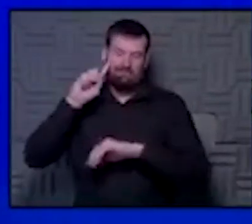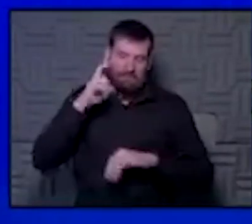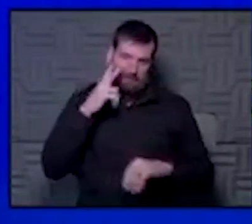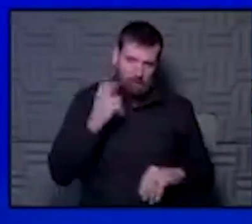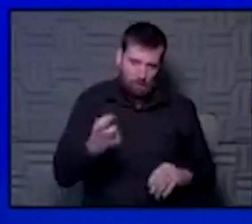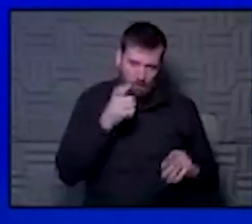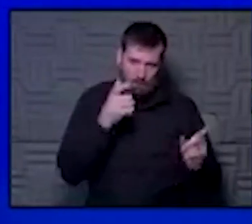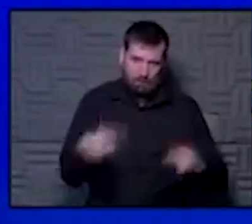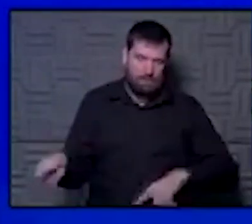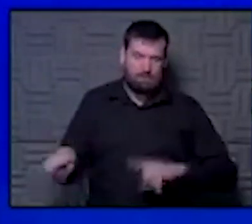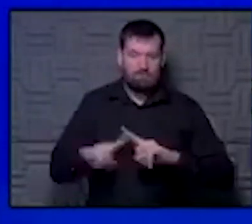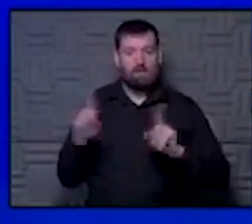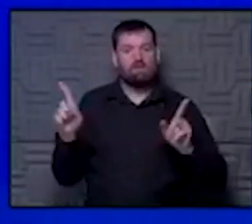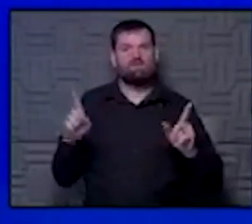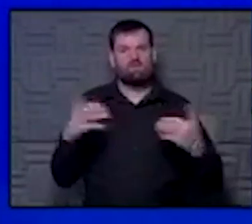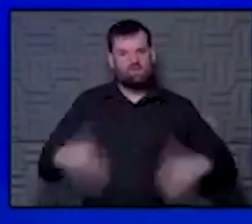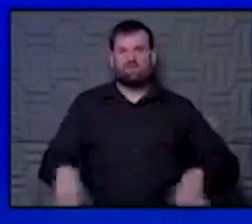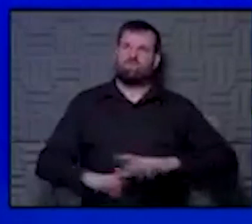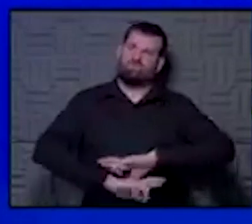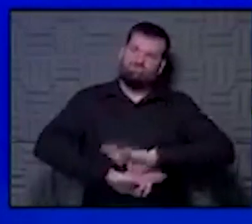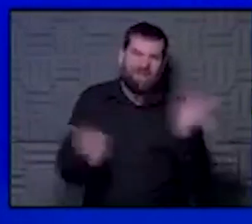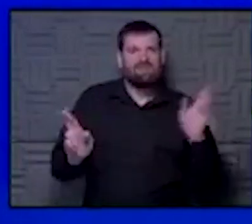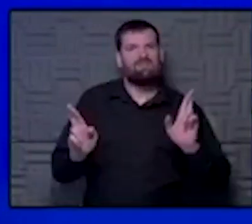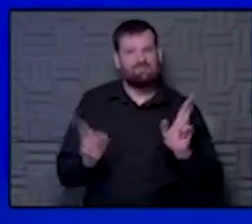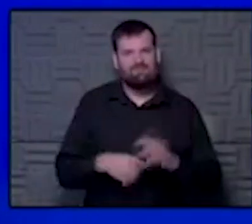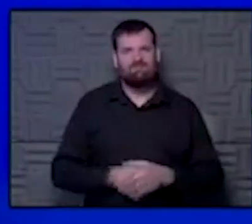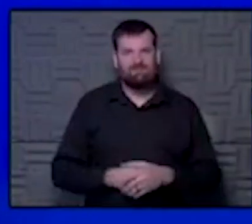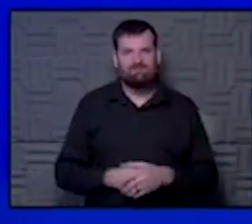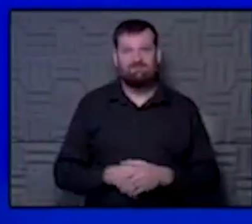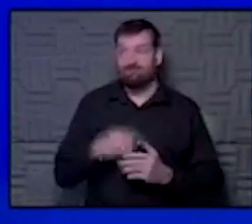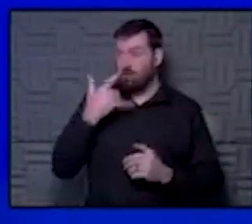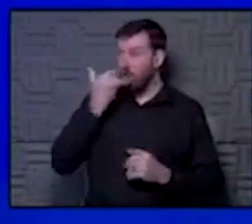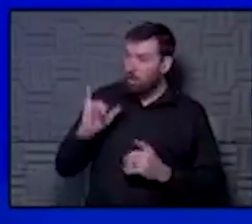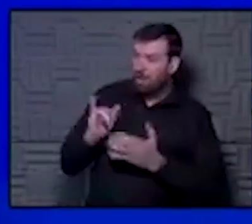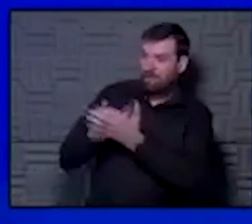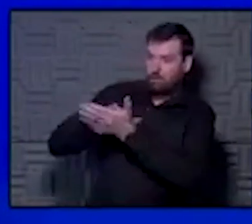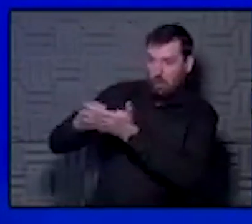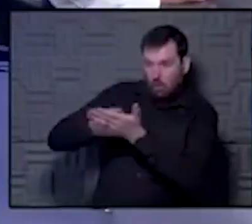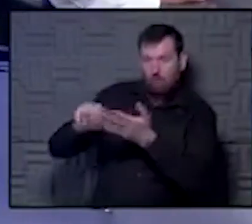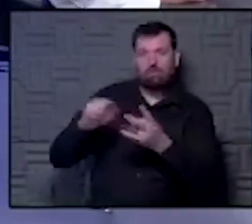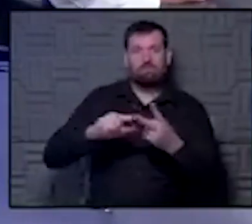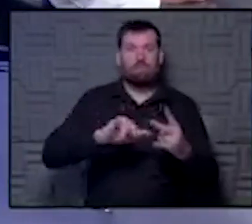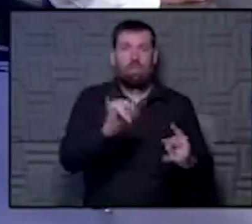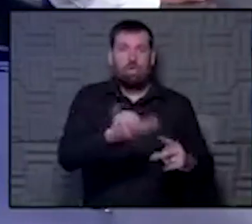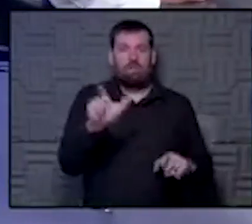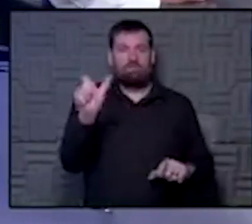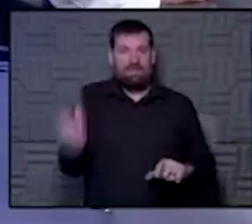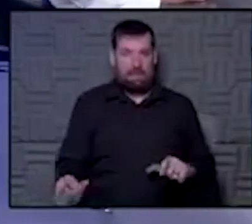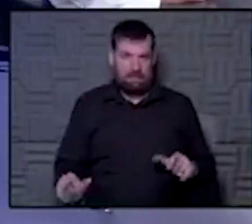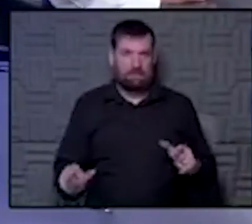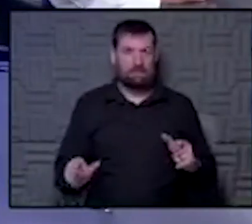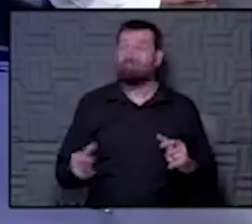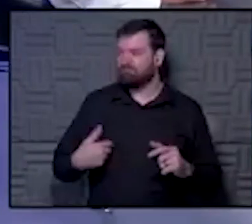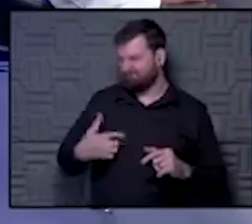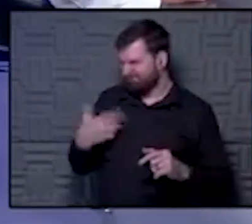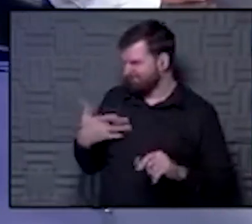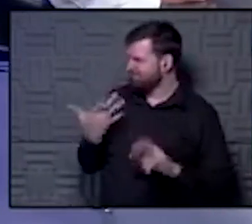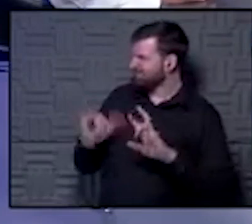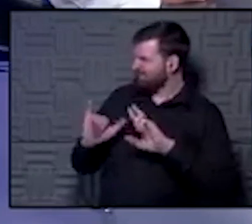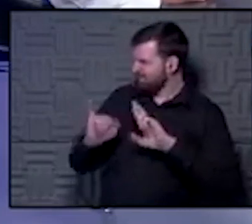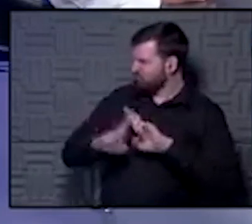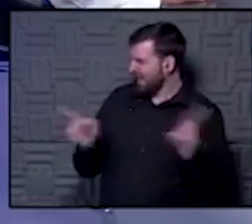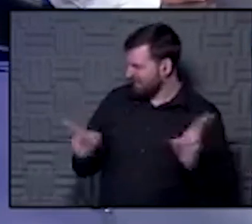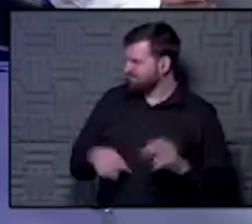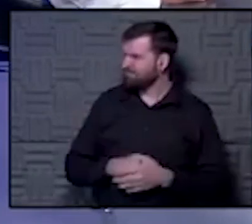hit that. But, man, we were ready if that came to us, if we looked like New York, if we looked like Italy. Absolutely. We definitely felt like we were ready. Yeah, that's good.